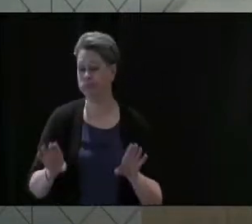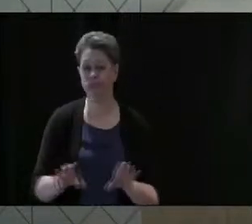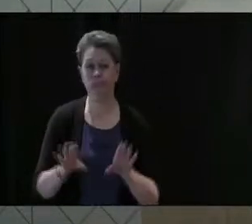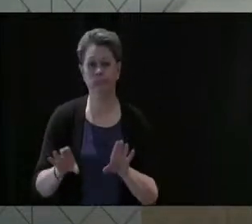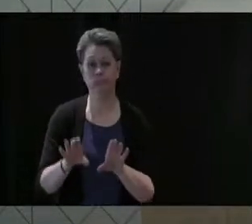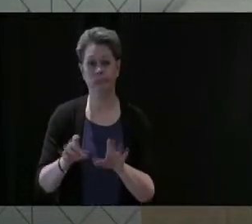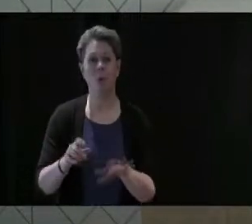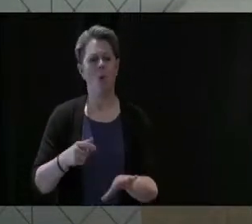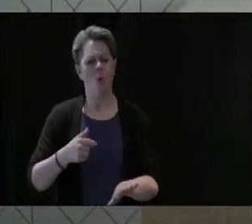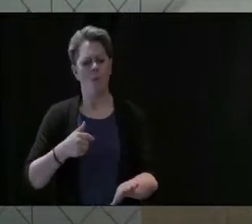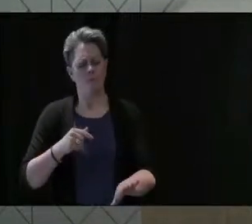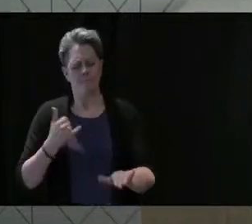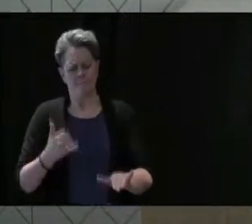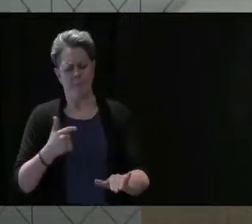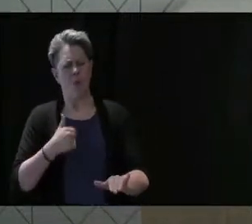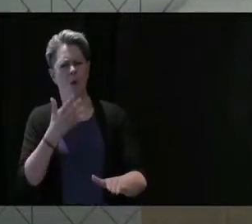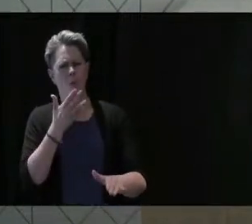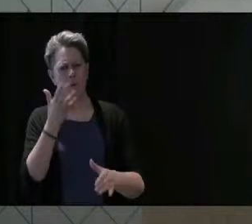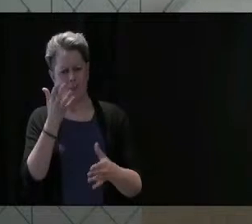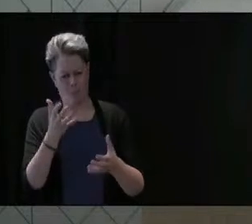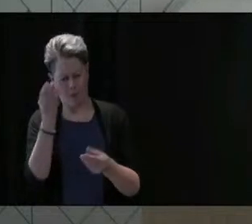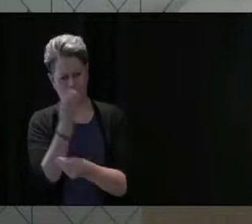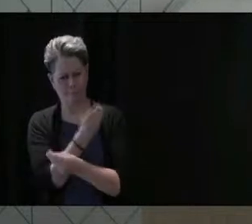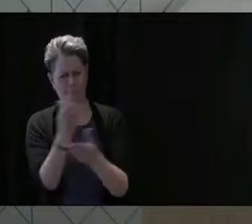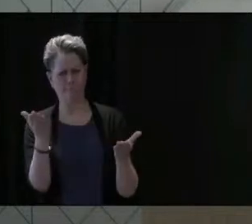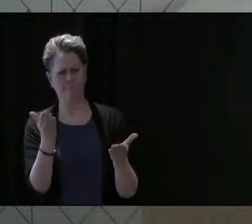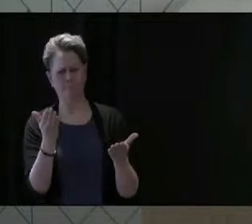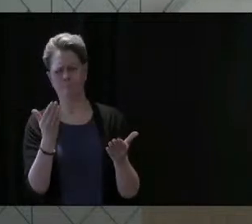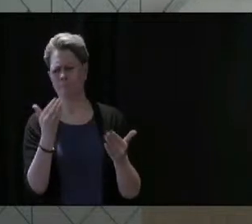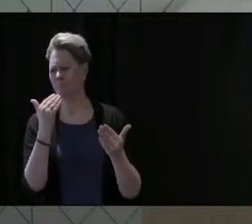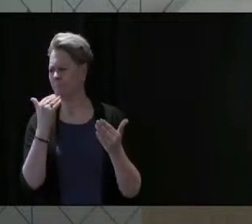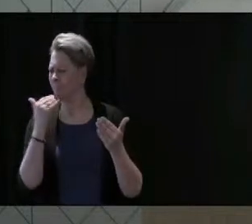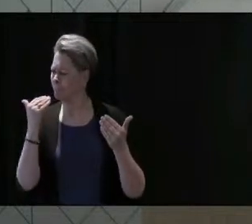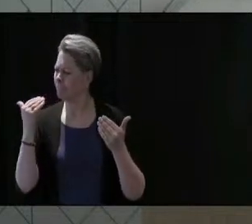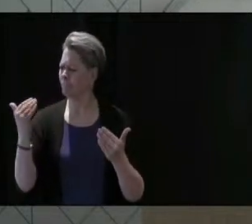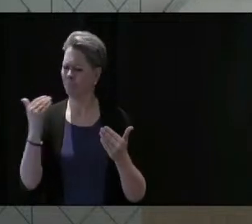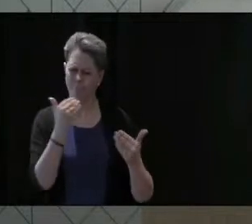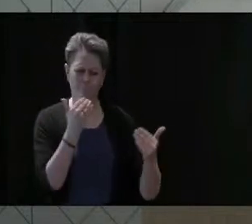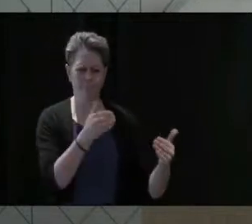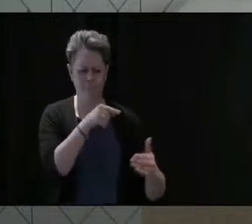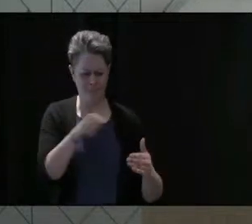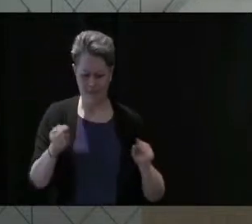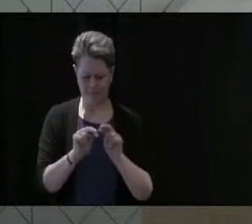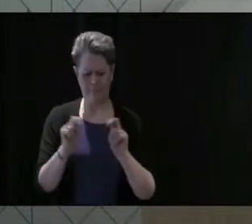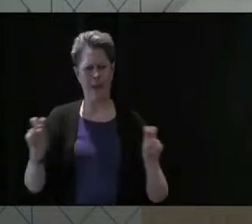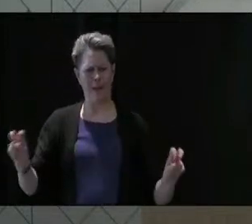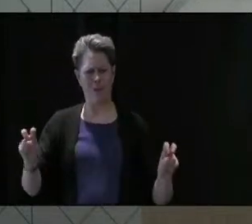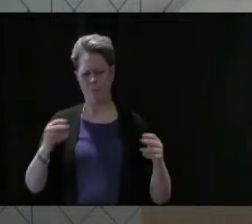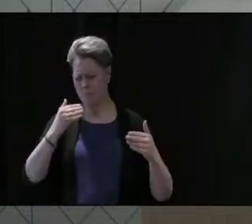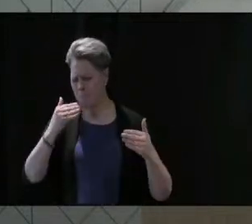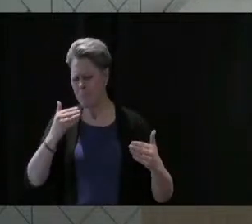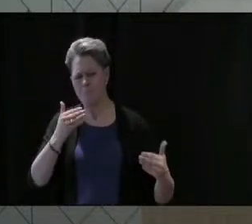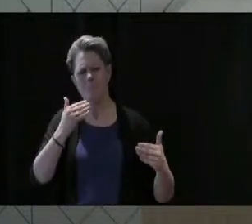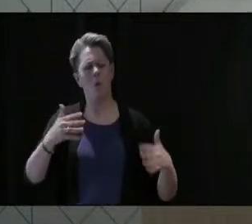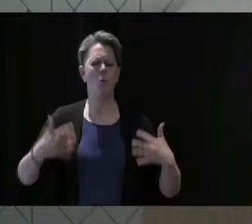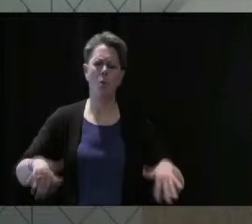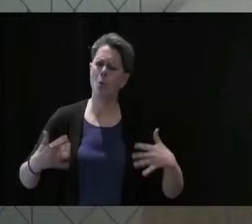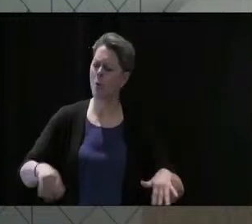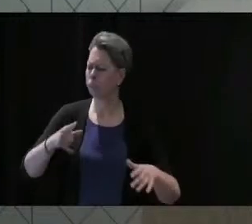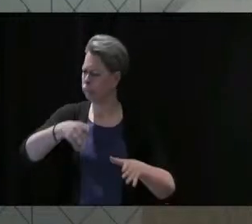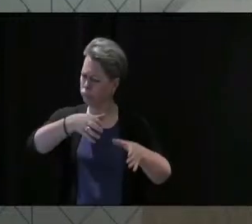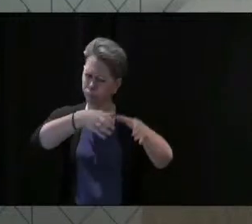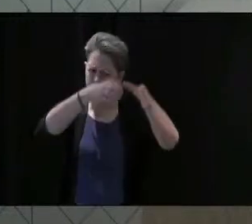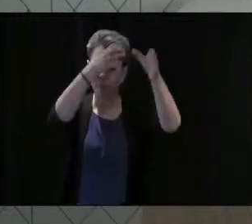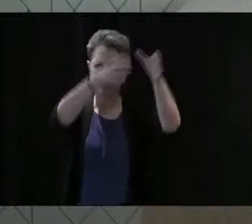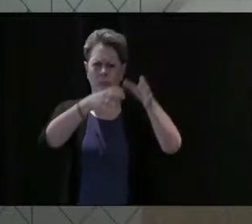would really like to express my gratitude to this brilliant and committed panel who have given so much